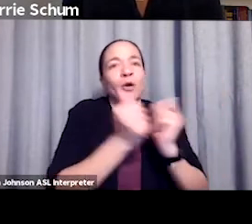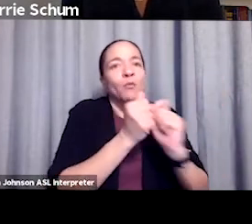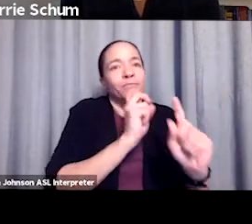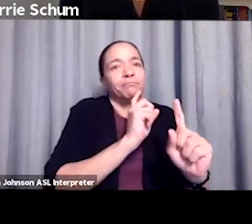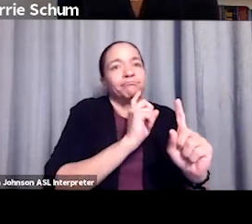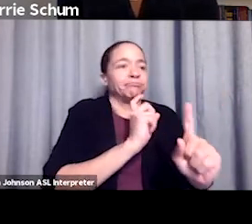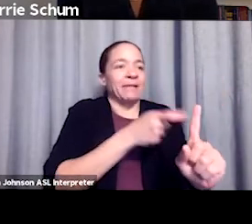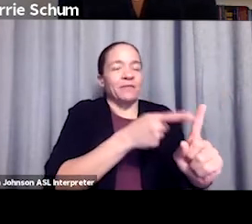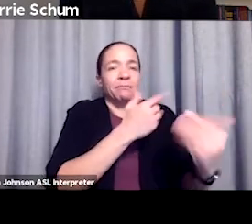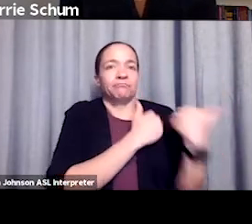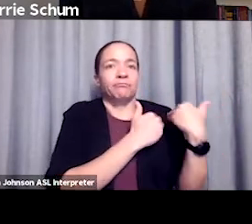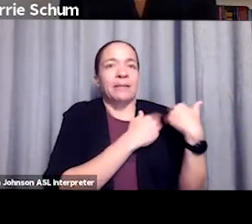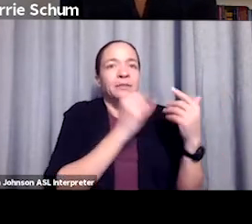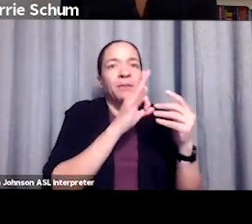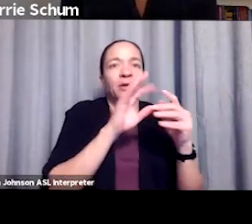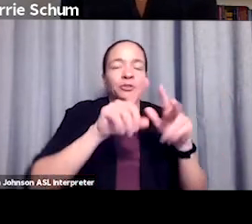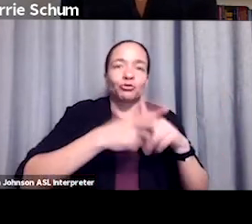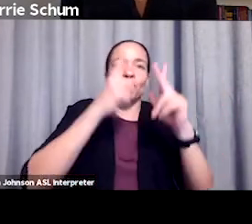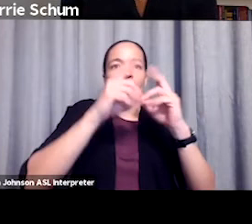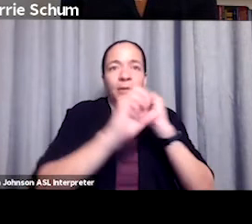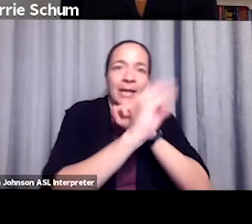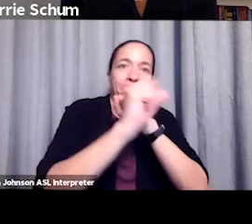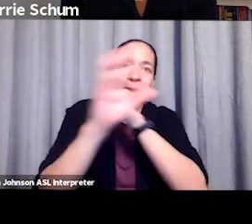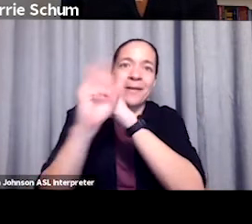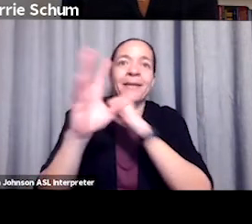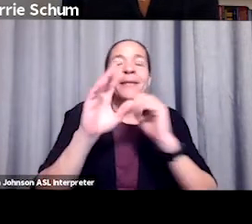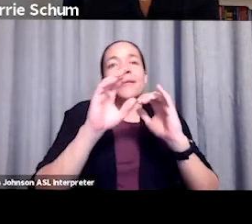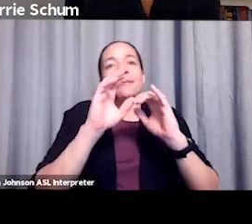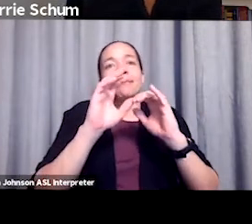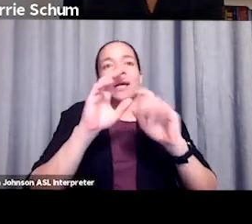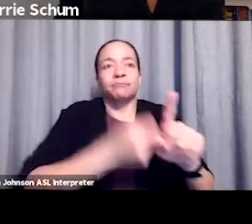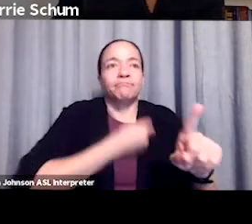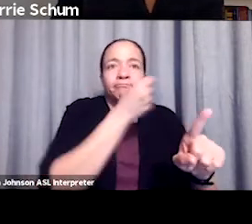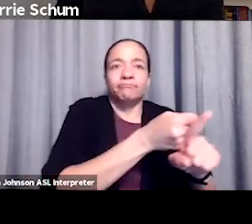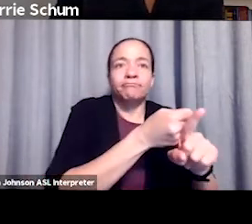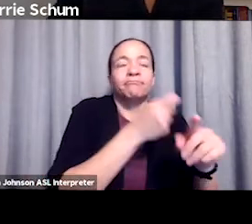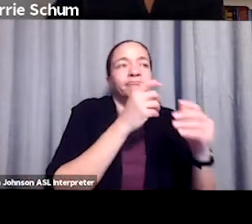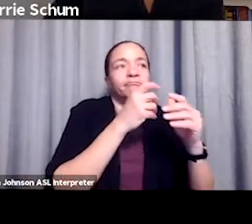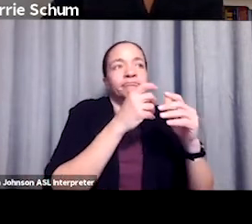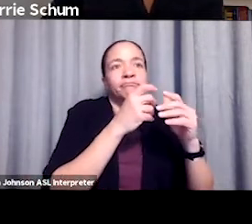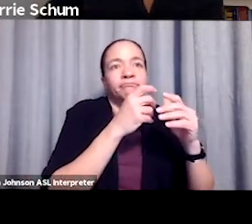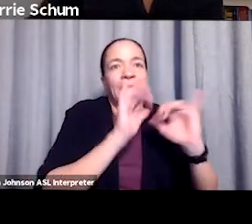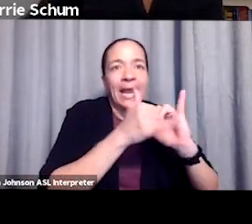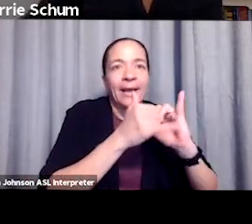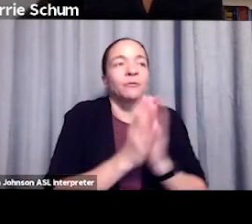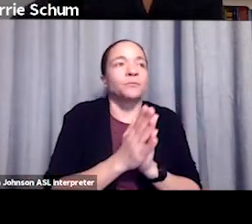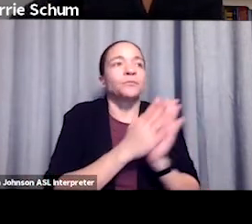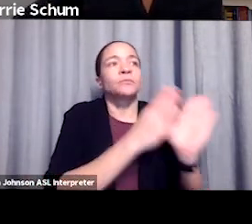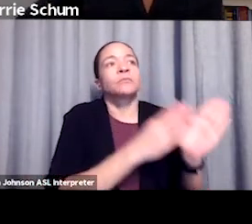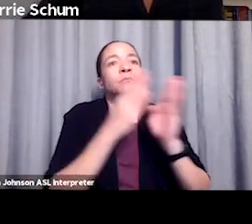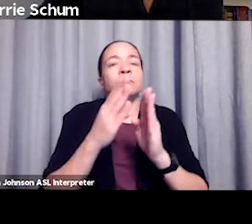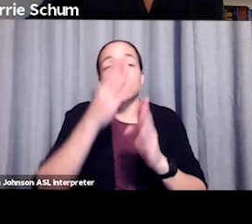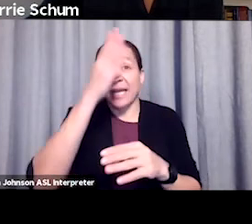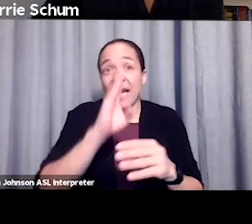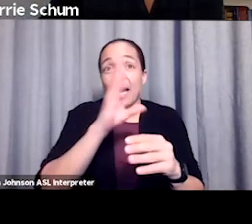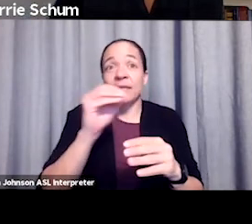about issues in terms of the effect that they will have on people. Then if you go to another one of our segments, which we call God and Country, as